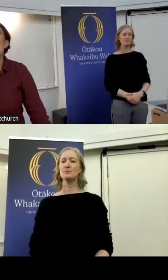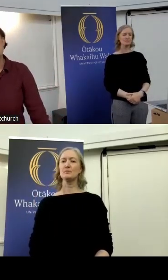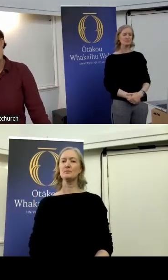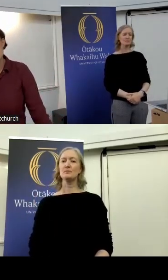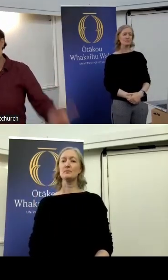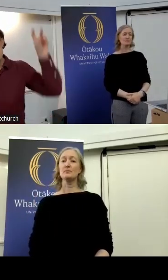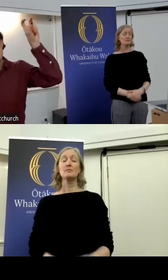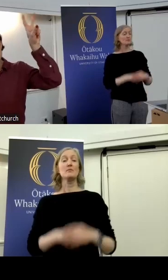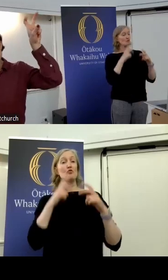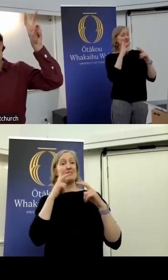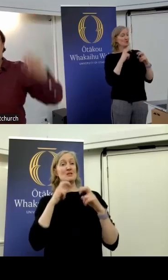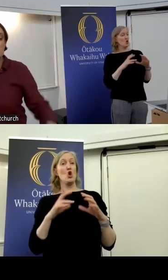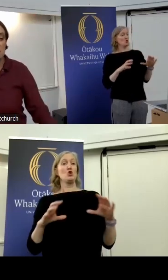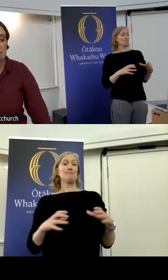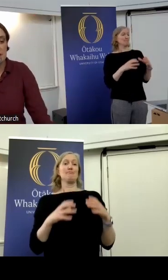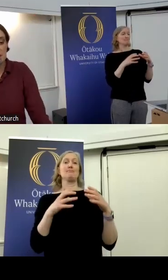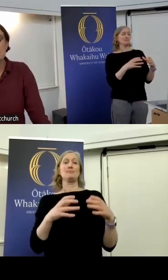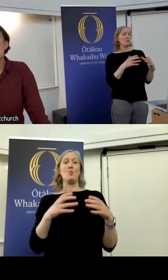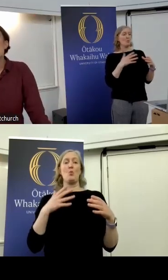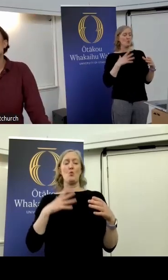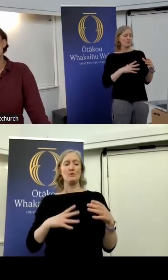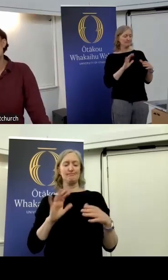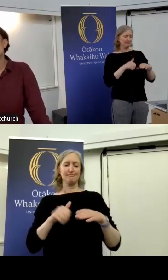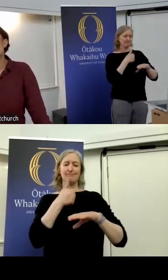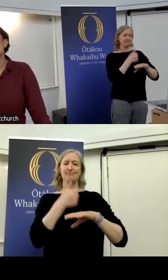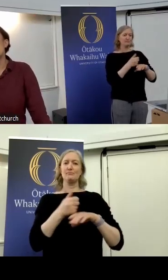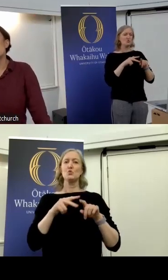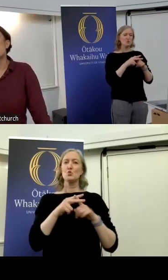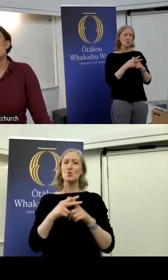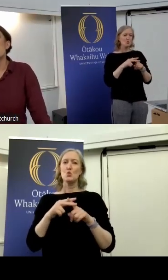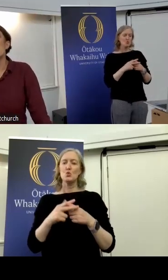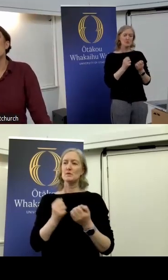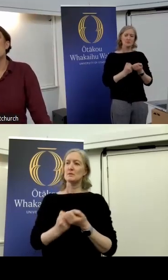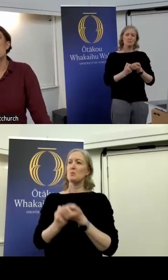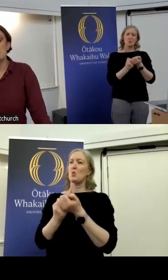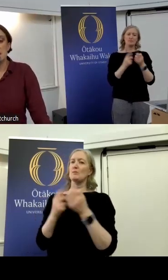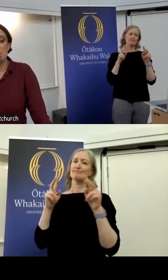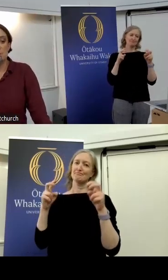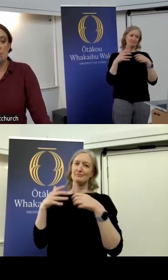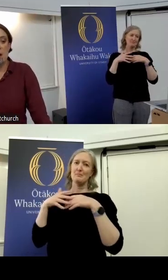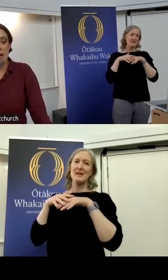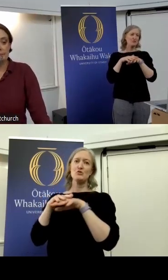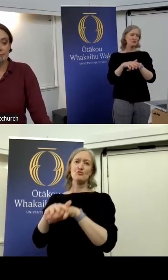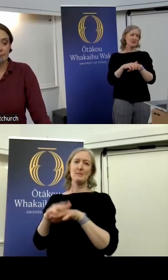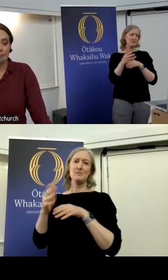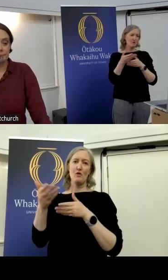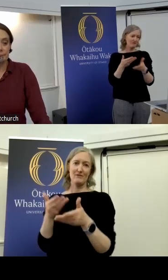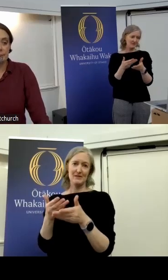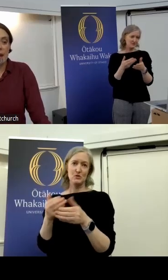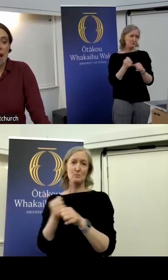support mainstream services to implement interventions in an equitable way.